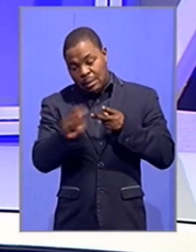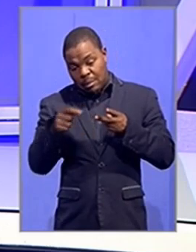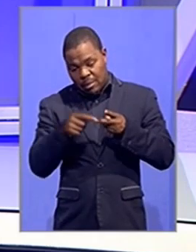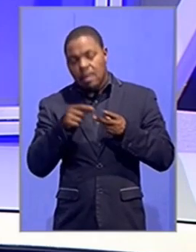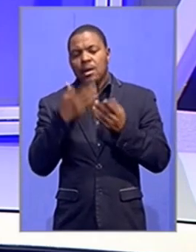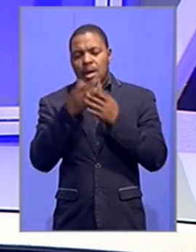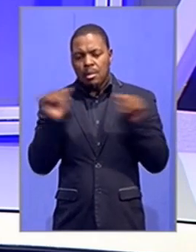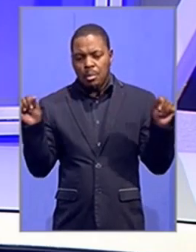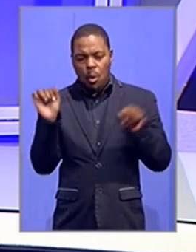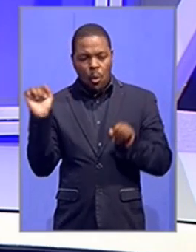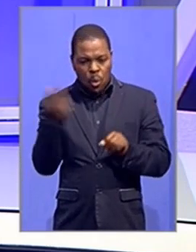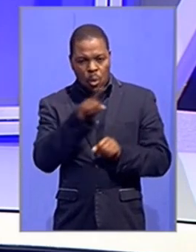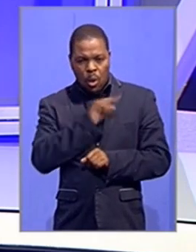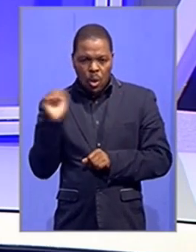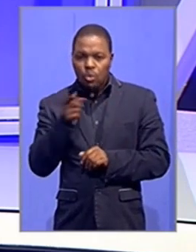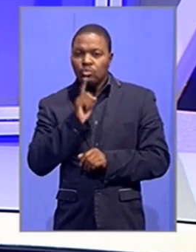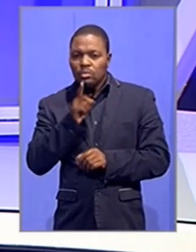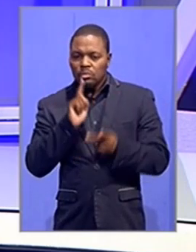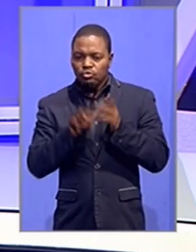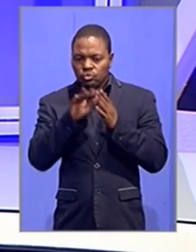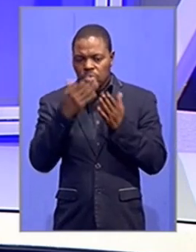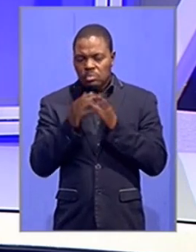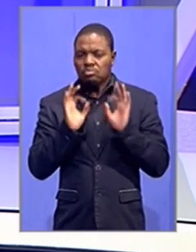le barutwana go tlwaela maemo.